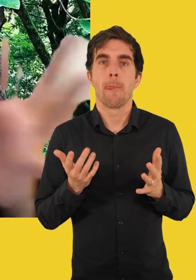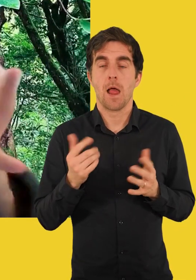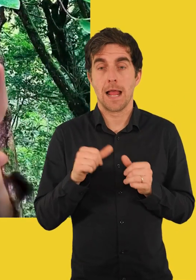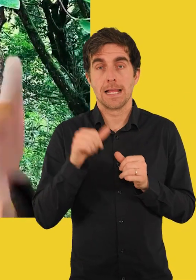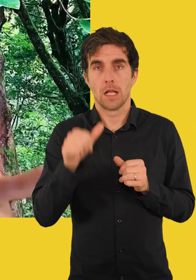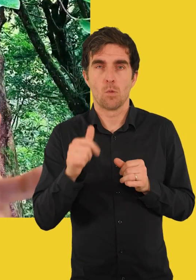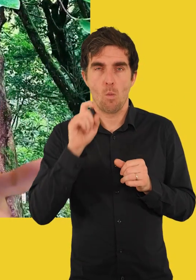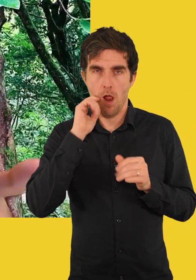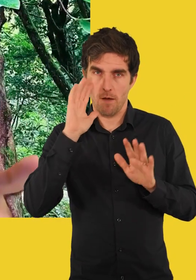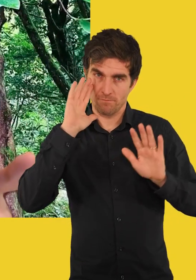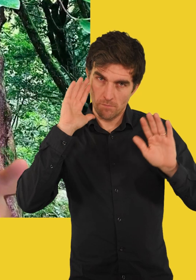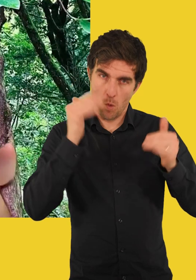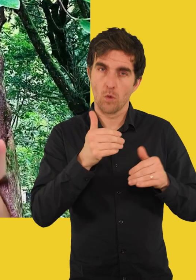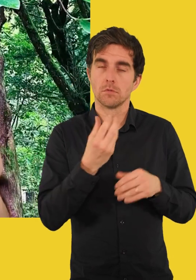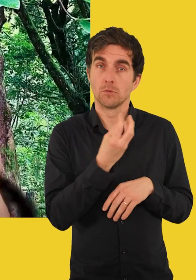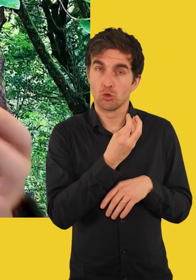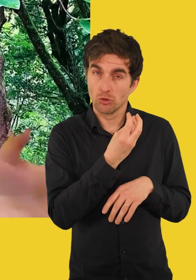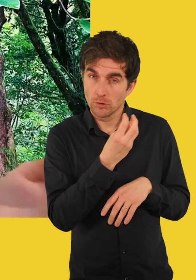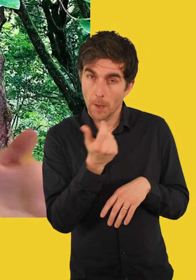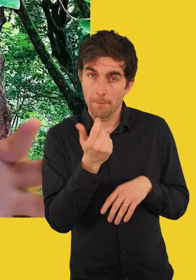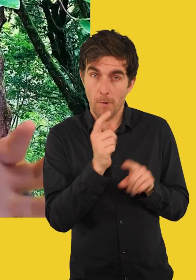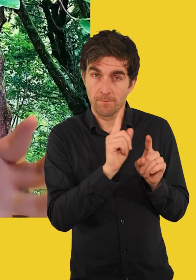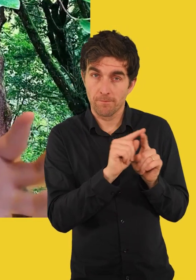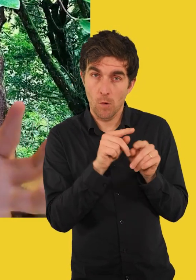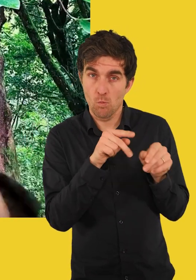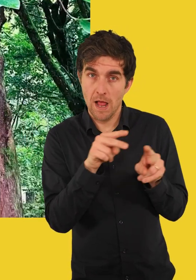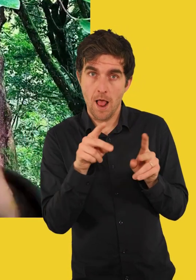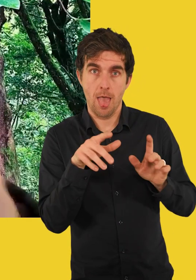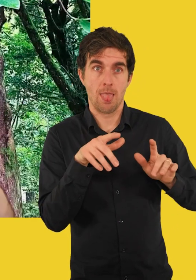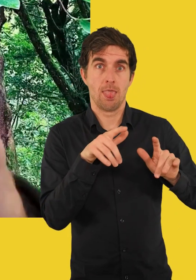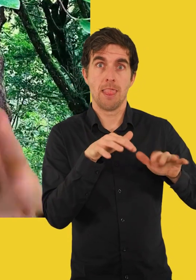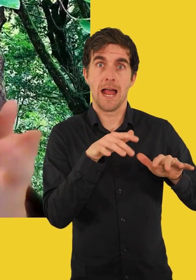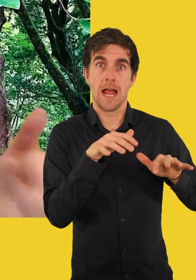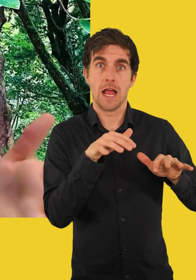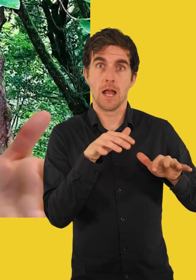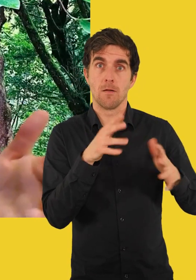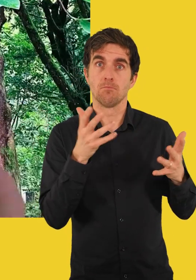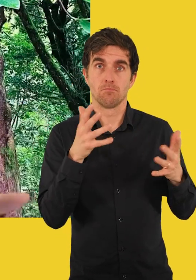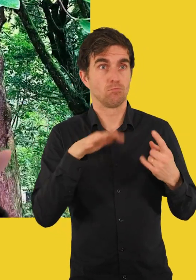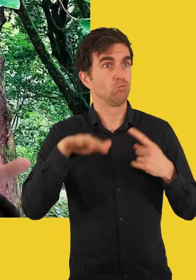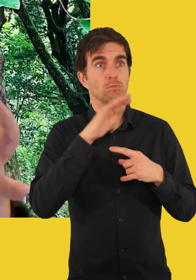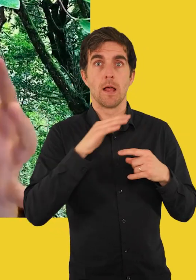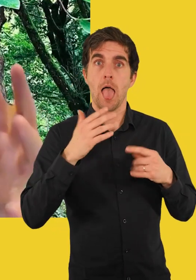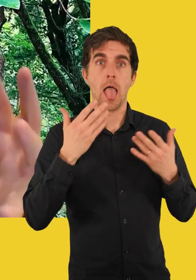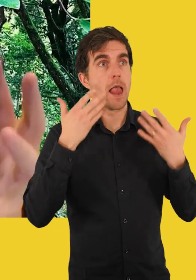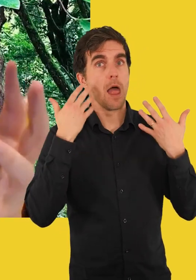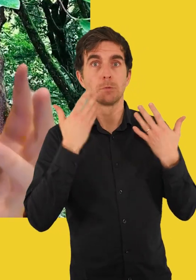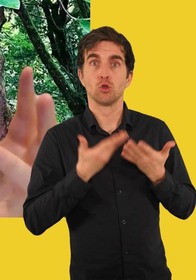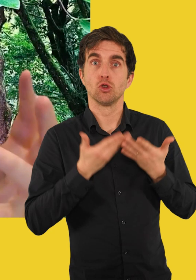This next part is really focusing on some of the ways that we exist in this world of